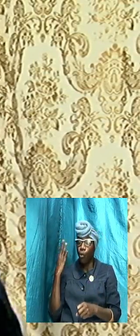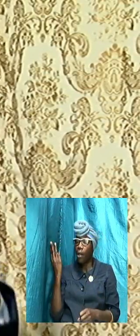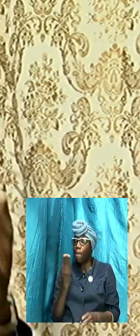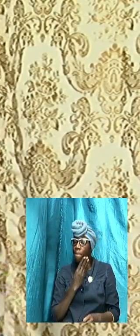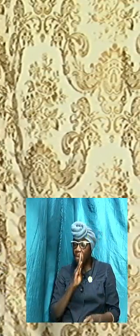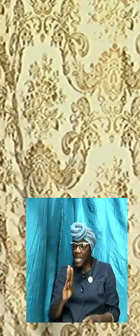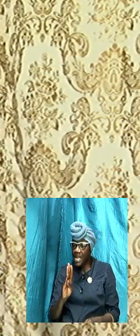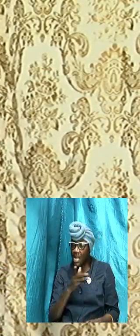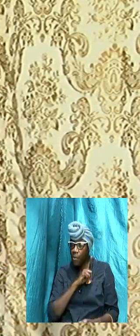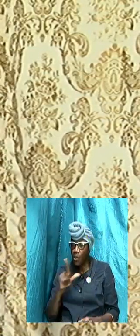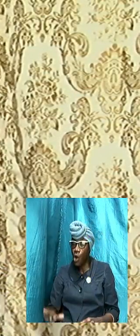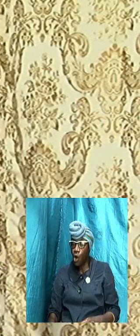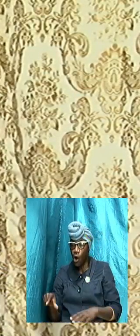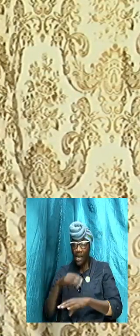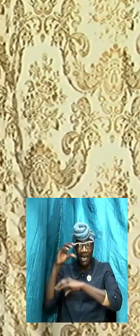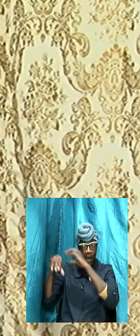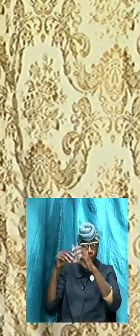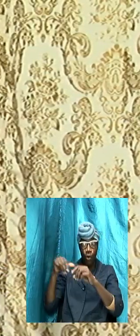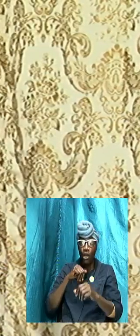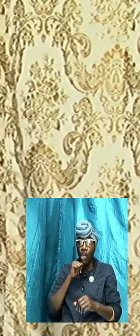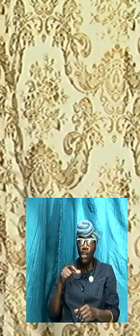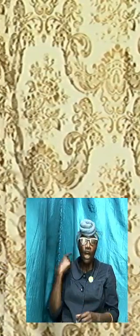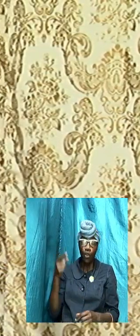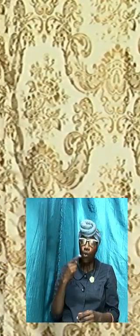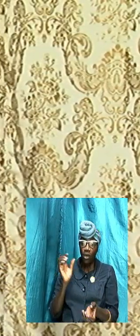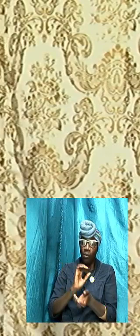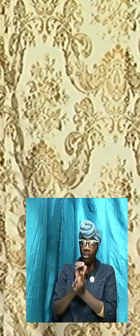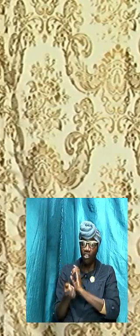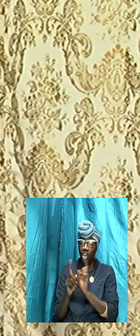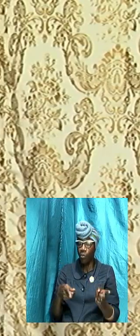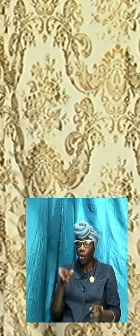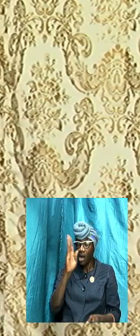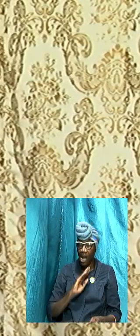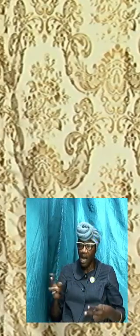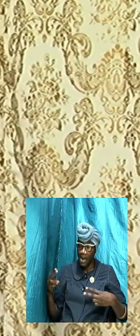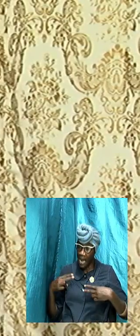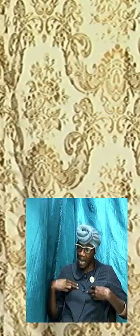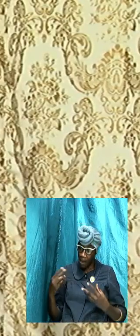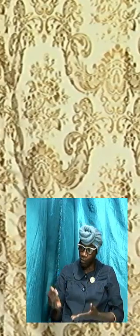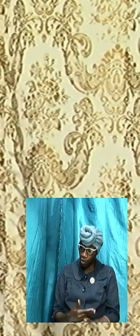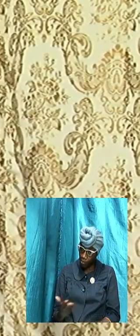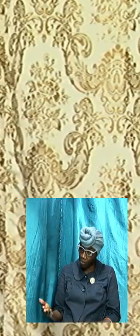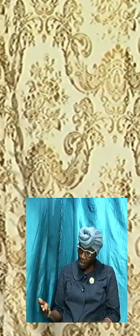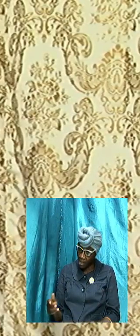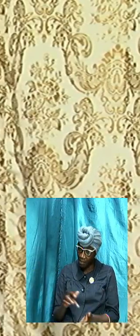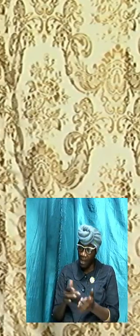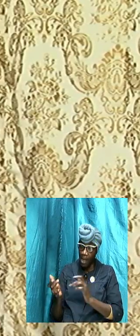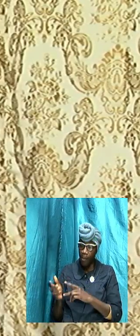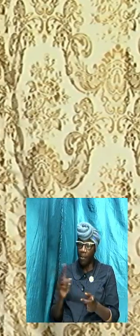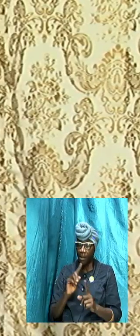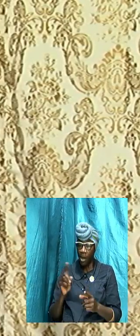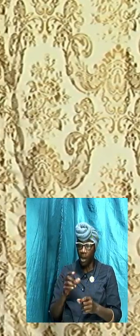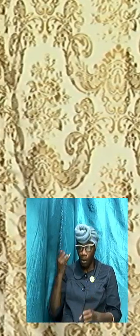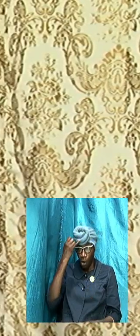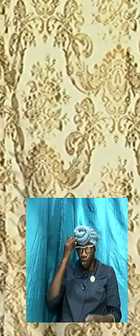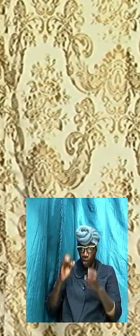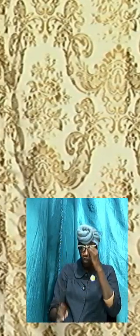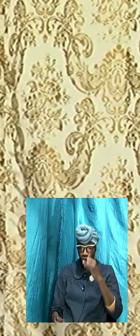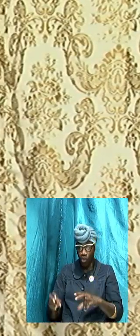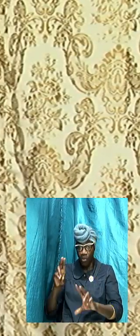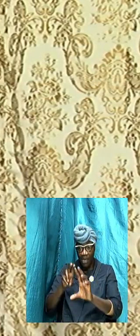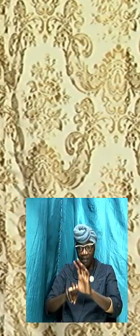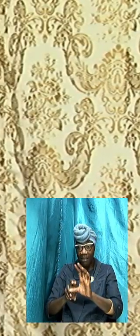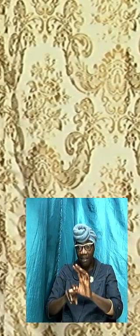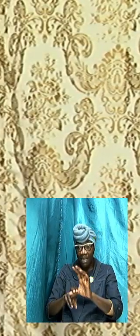will be changed, but God has some stuff in store for us, you see. Amen. The Bible talks about the judgment seat of Christ.